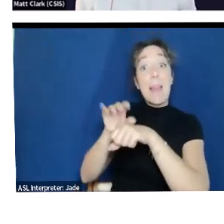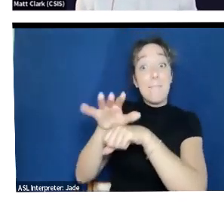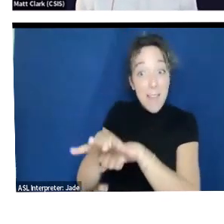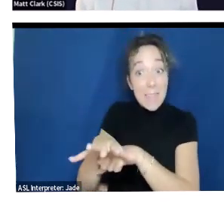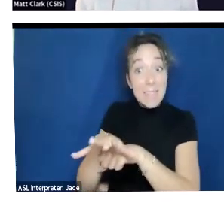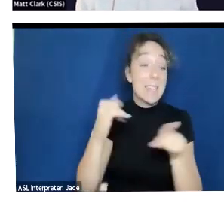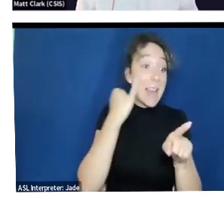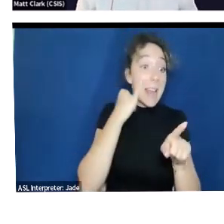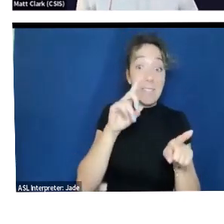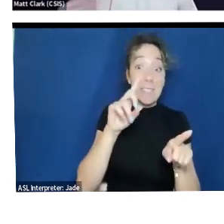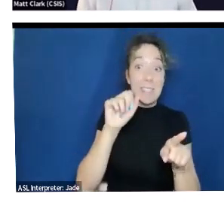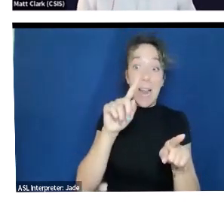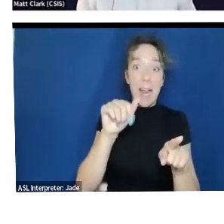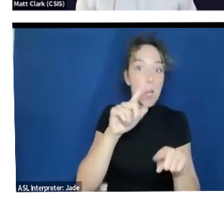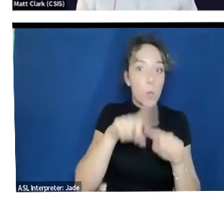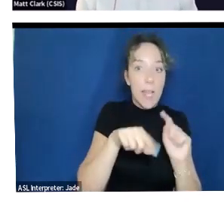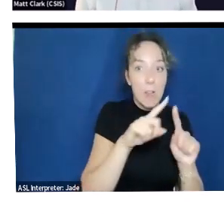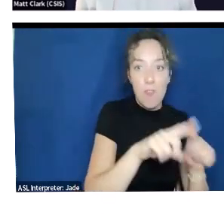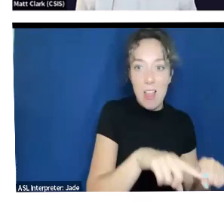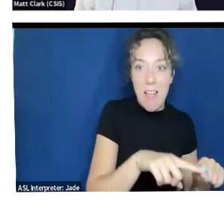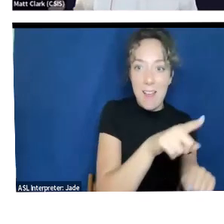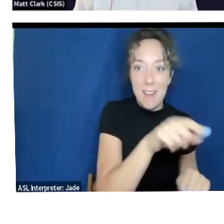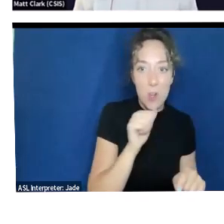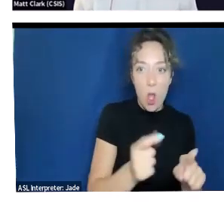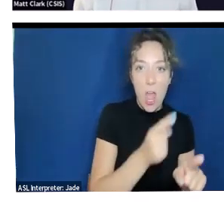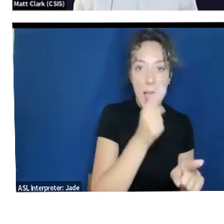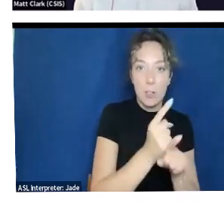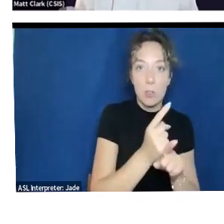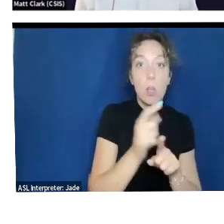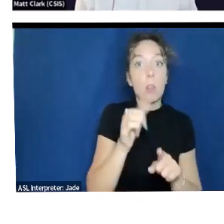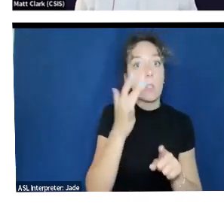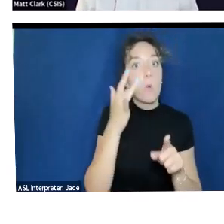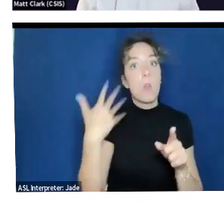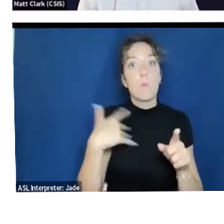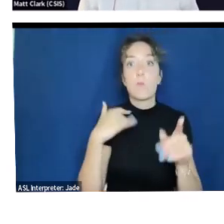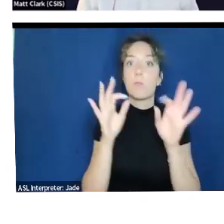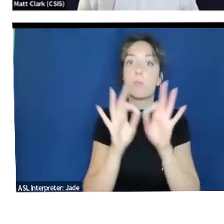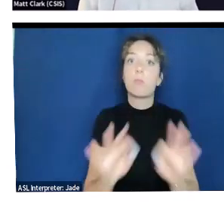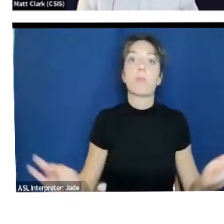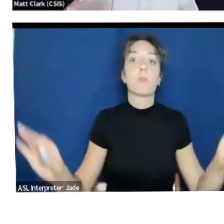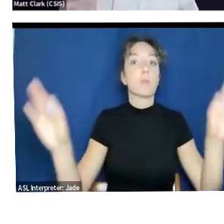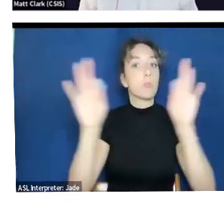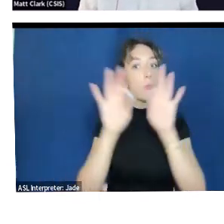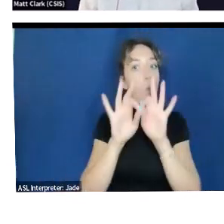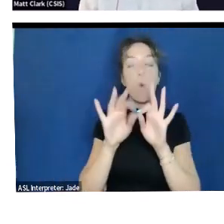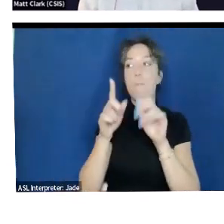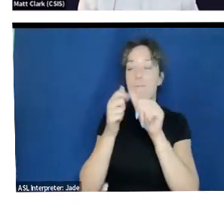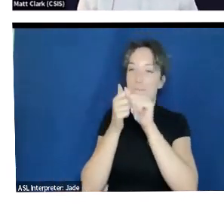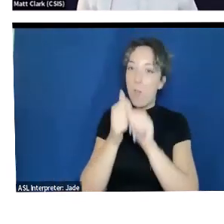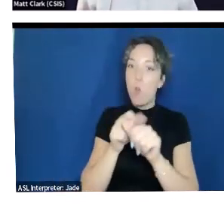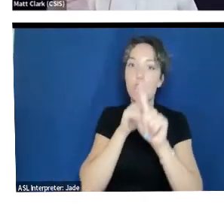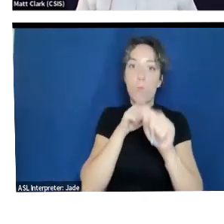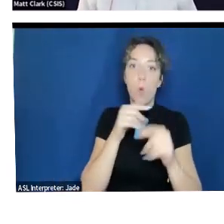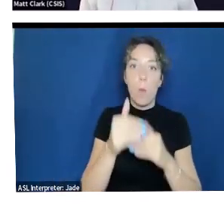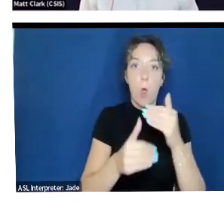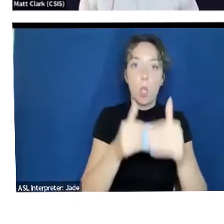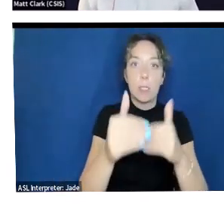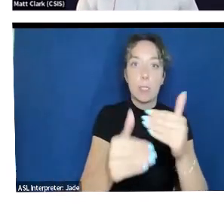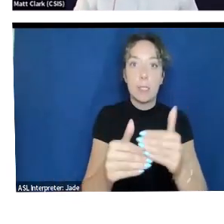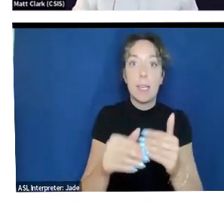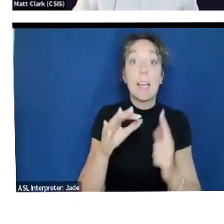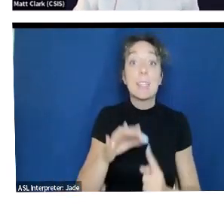CALPADS reporting processes, particularly in light of the data quality criteria implementation for CALPADS DA in